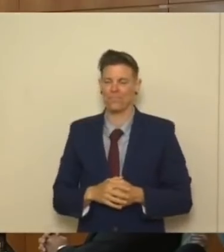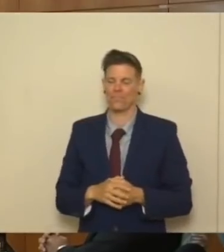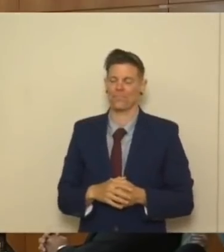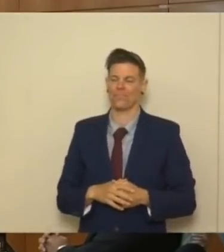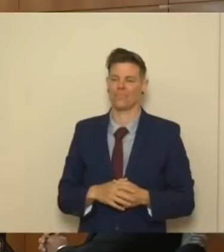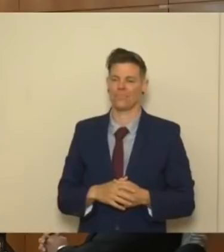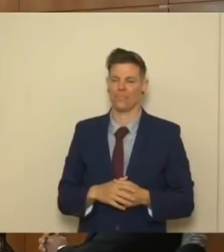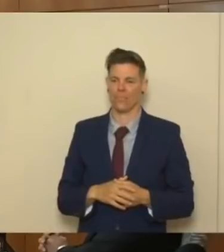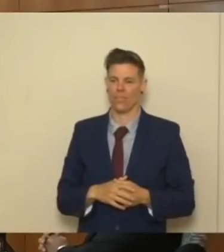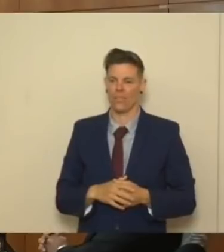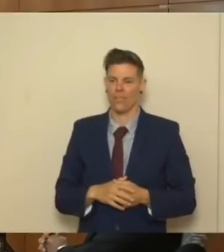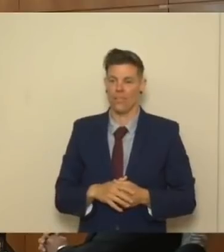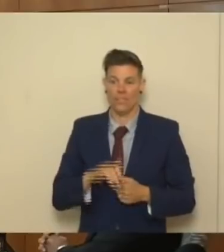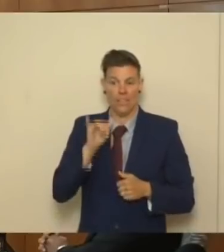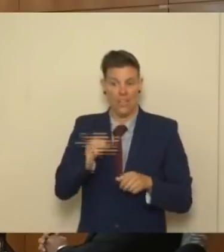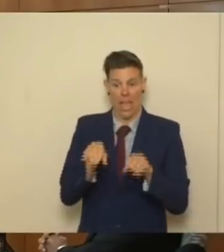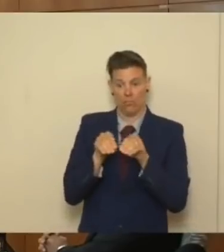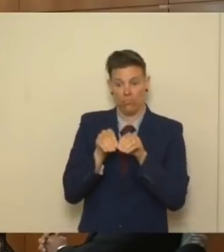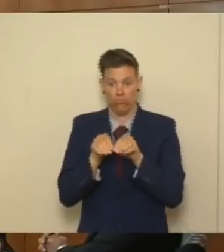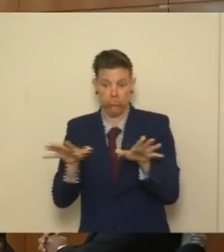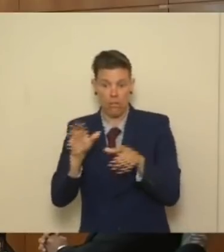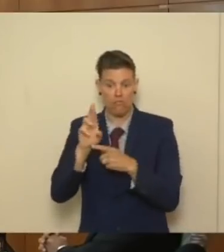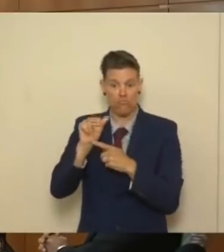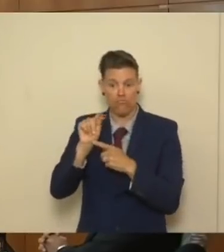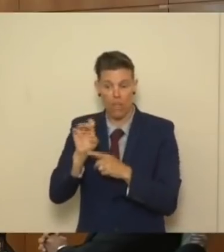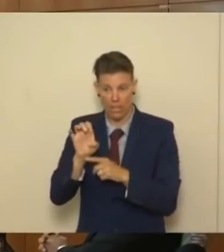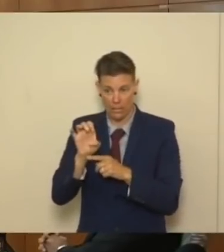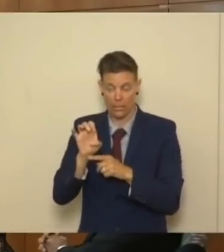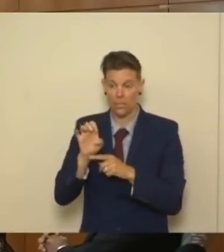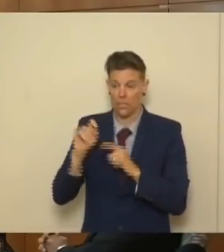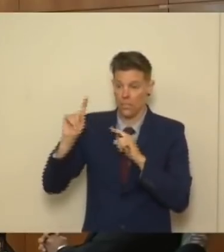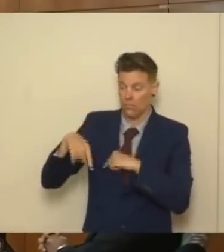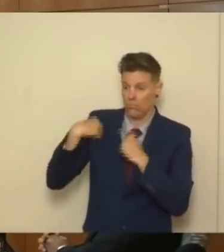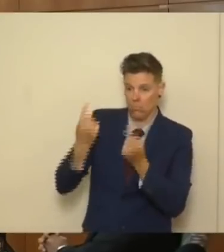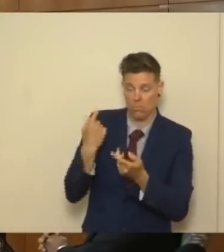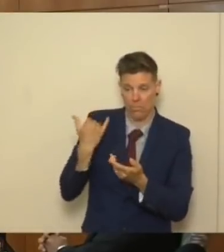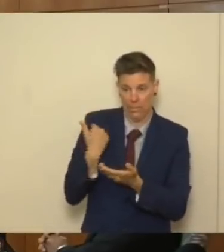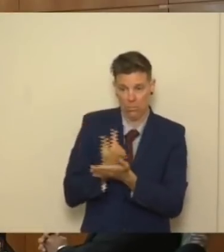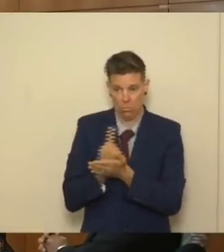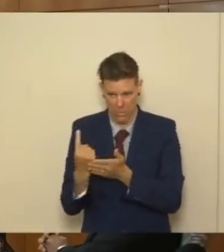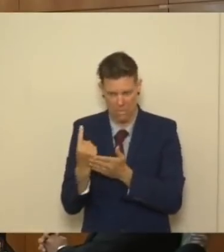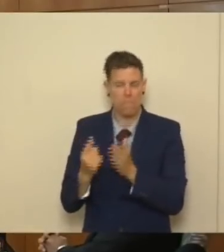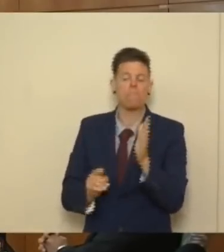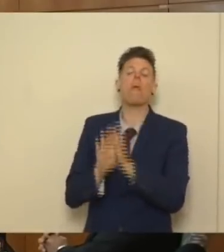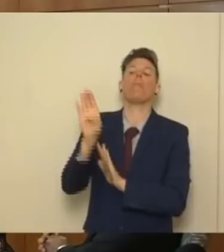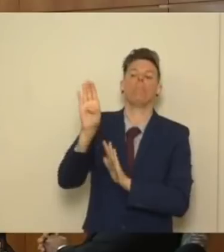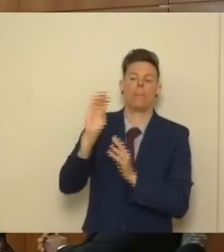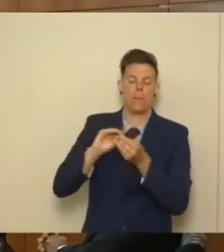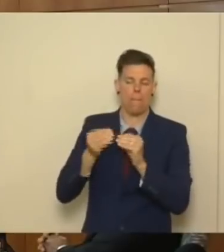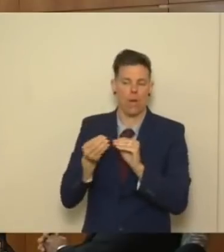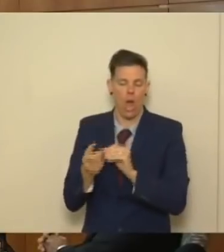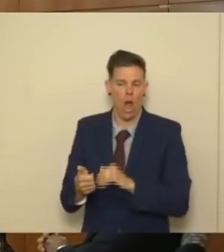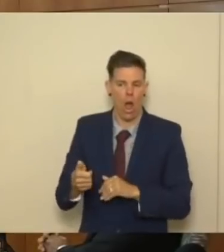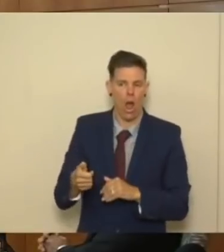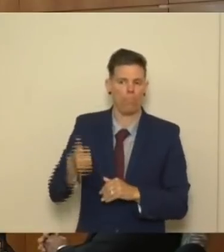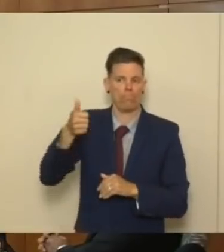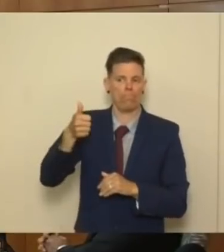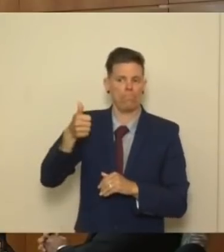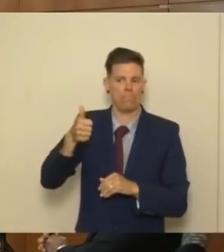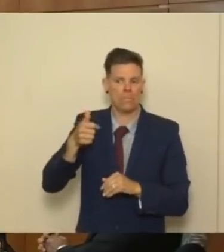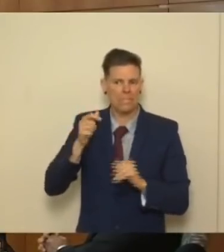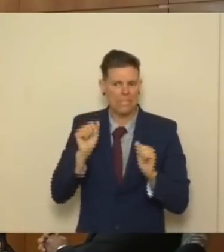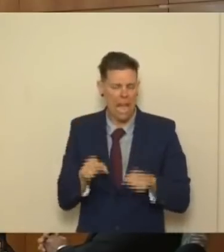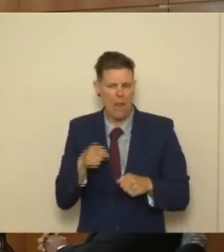rate took quite a jump over the last week. Can you tell us how real is the chance that New